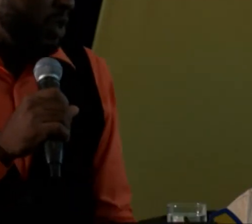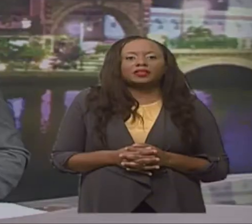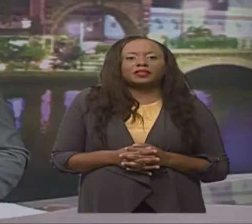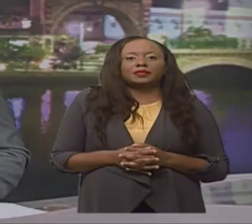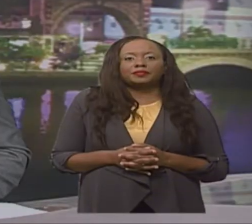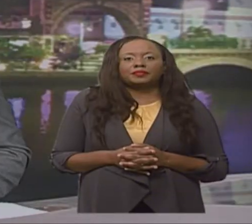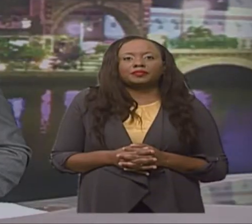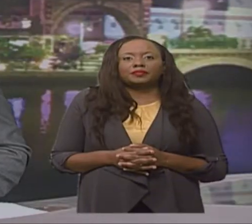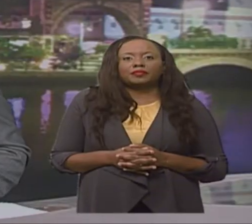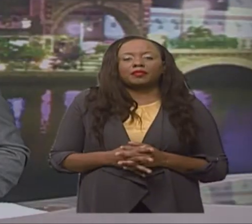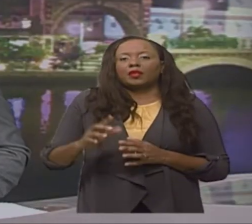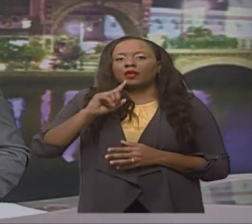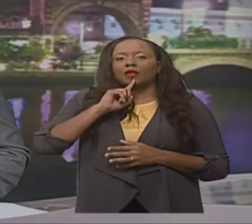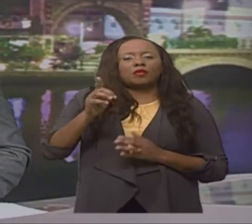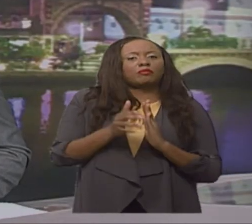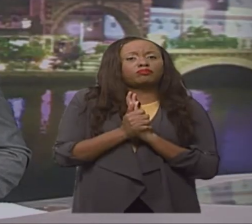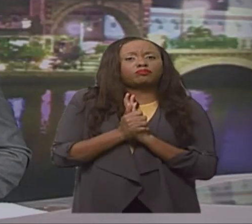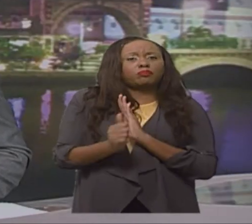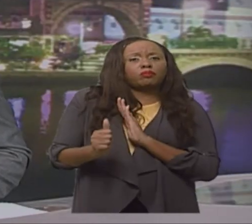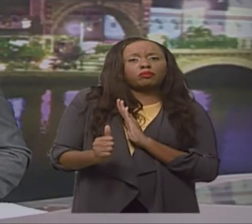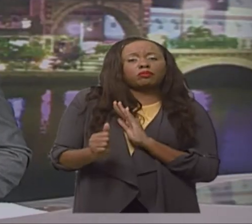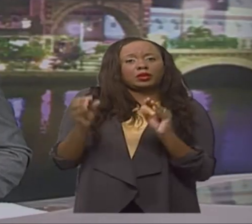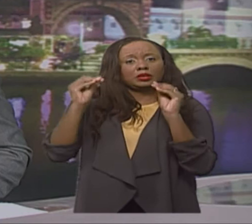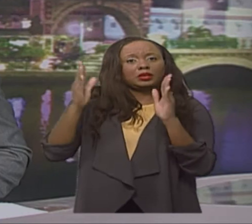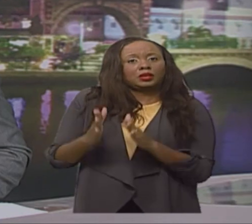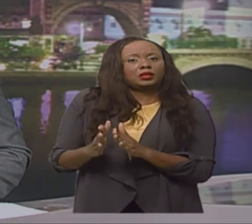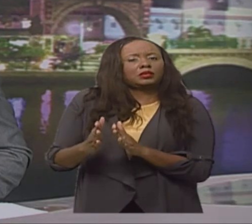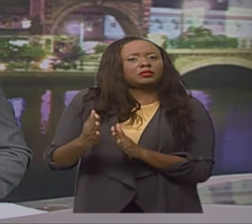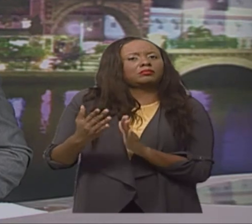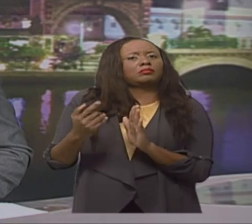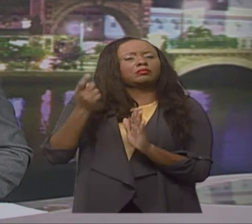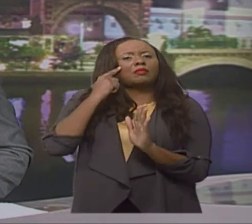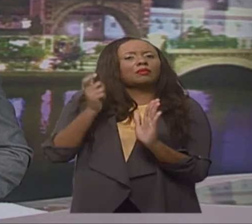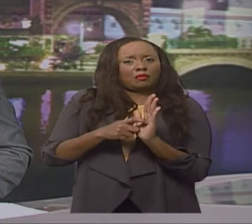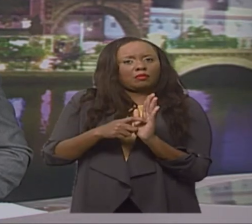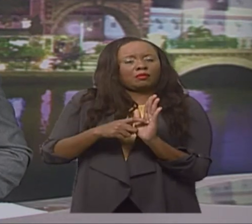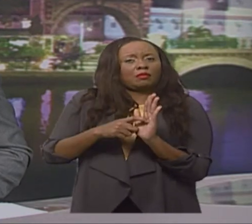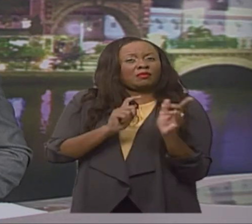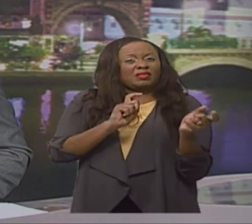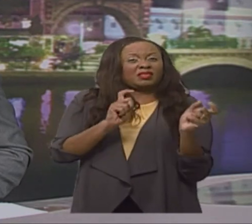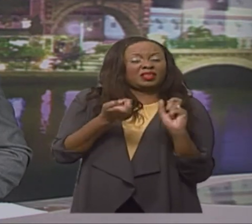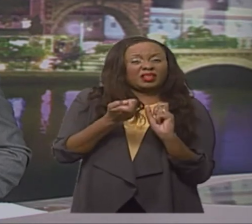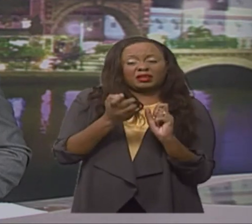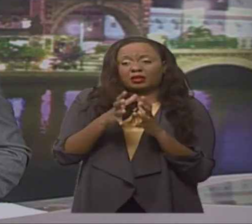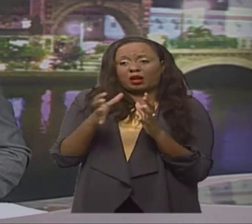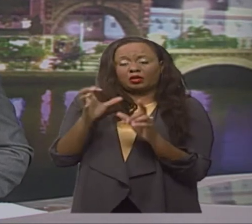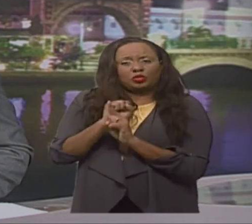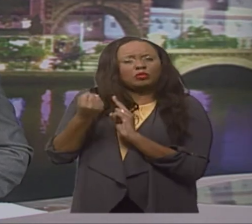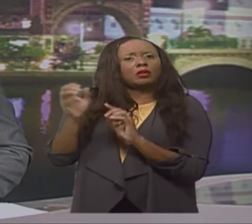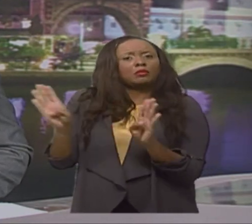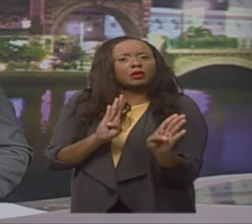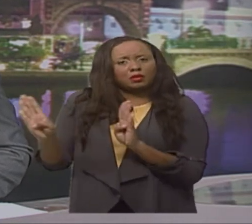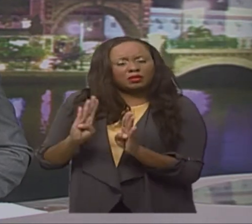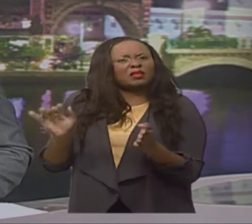few. A veteran educator has identified the change in social practices as the root cause for the violence among school children.